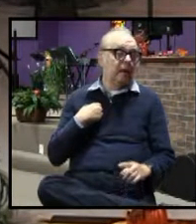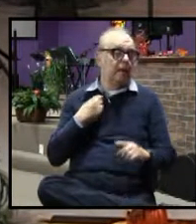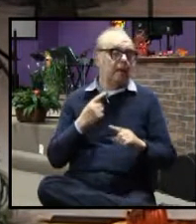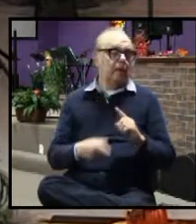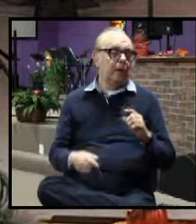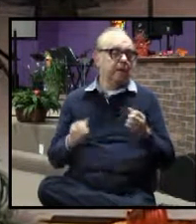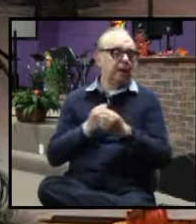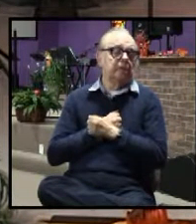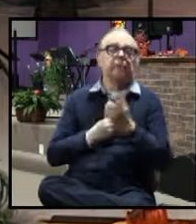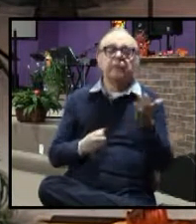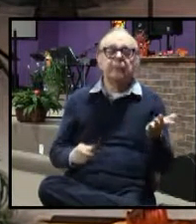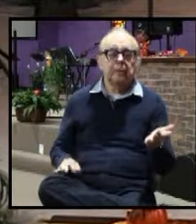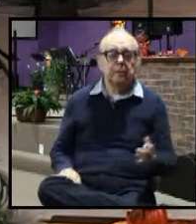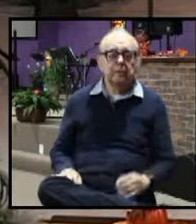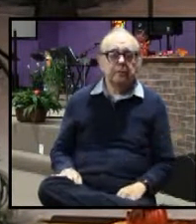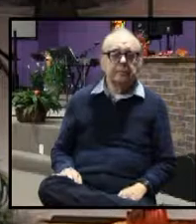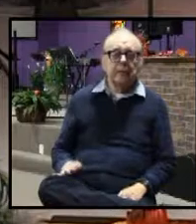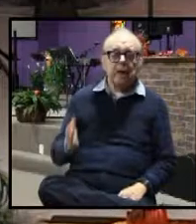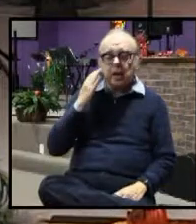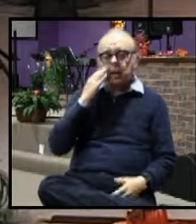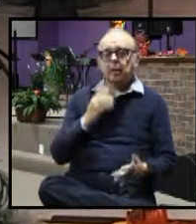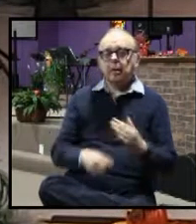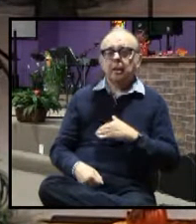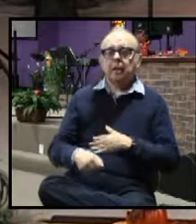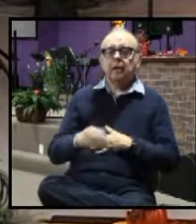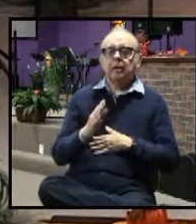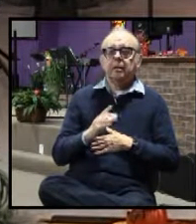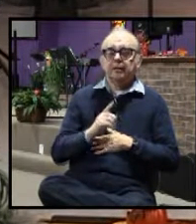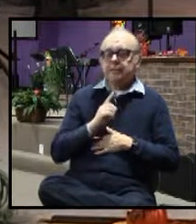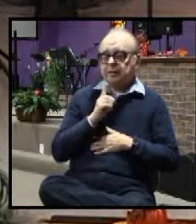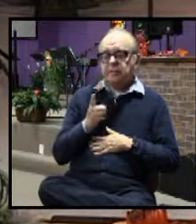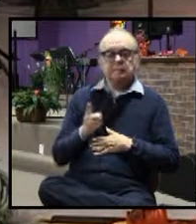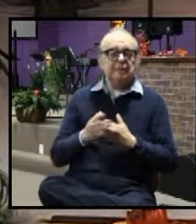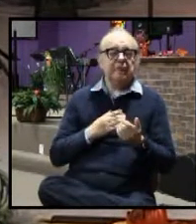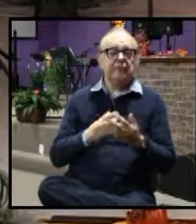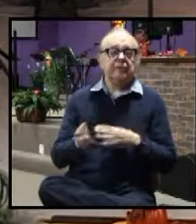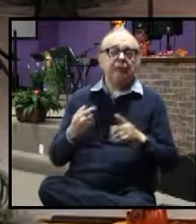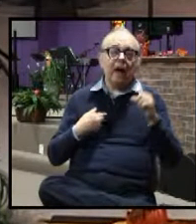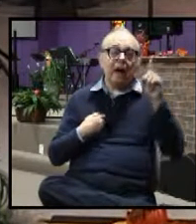I can't love you. You know what? God says, so what? I do.